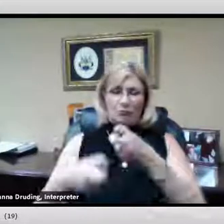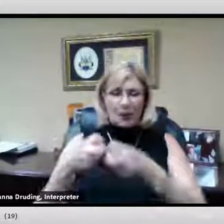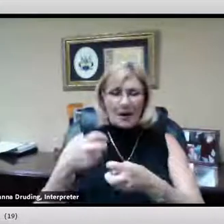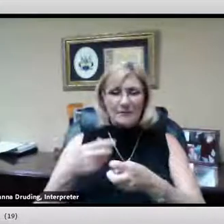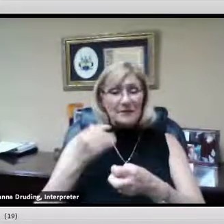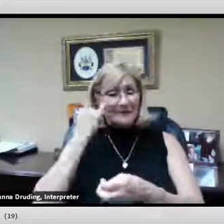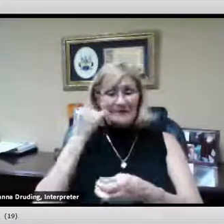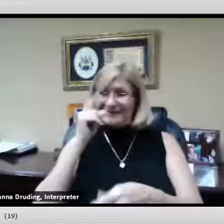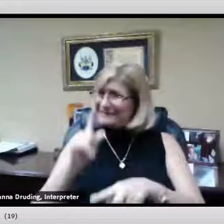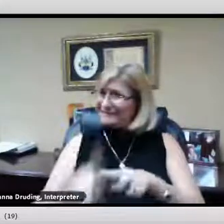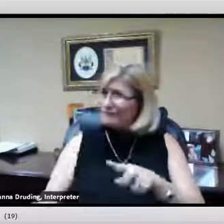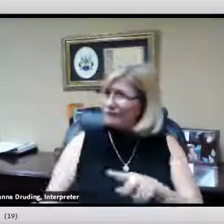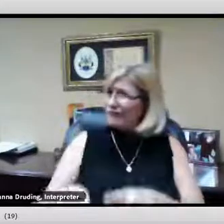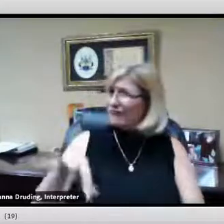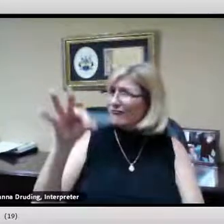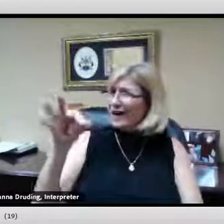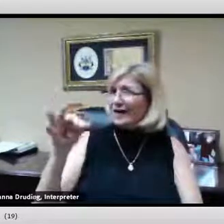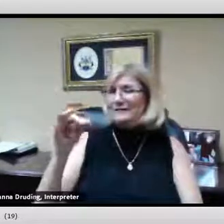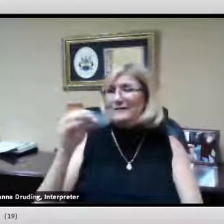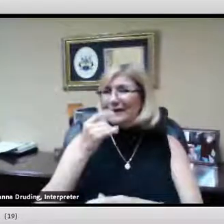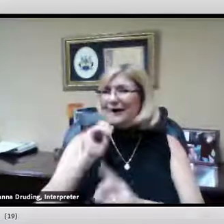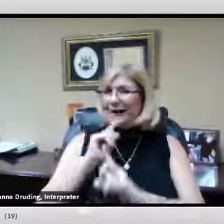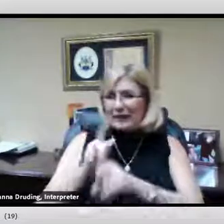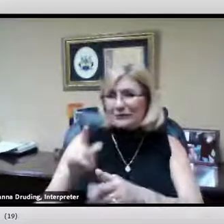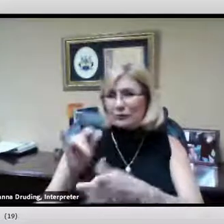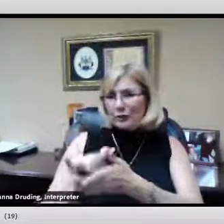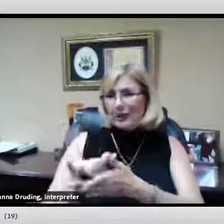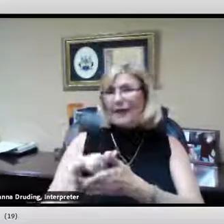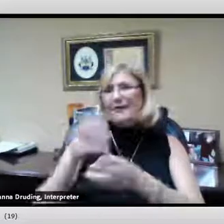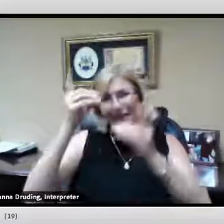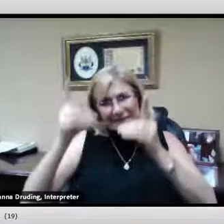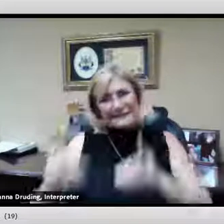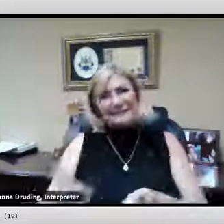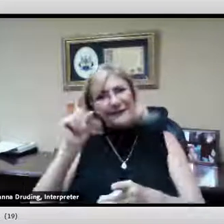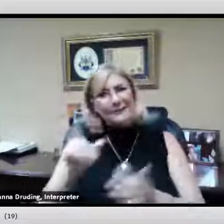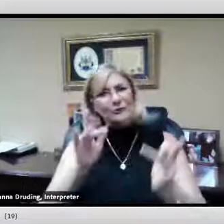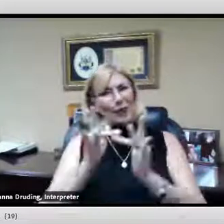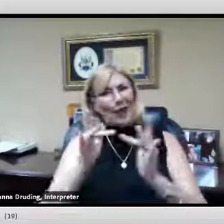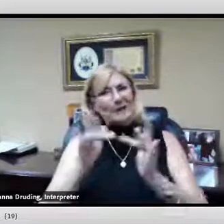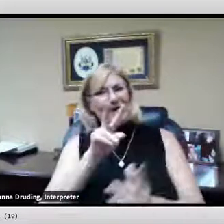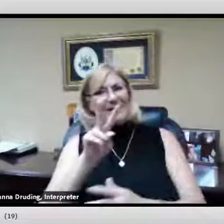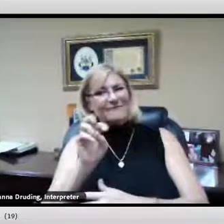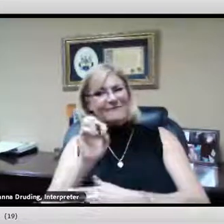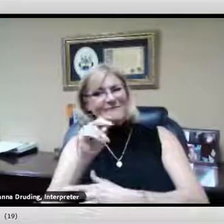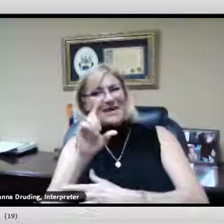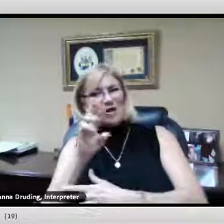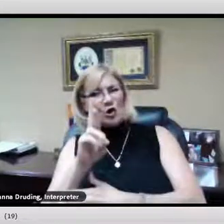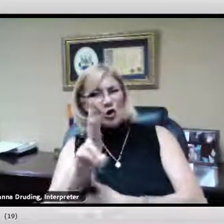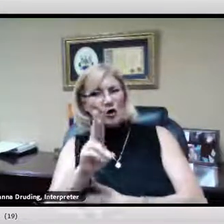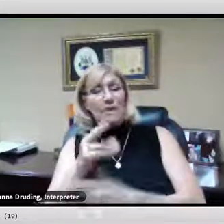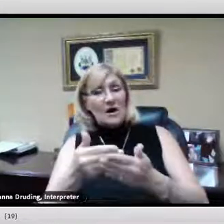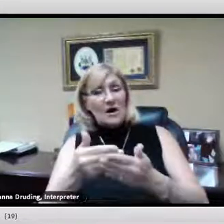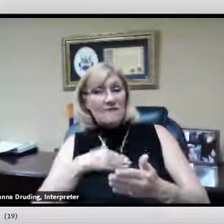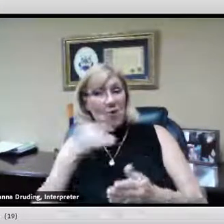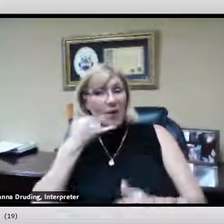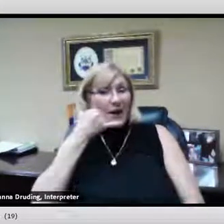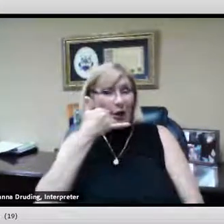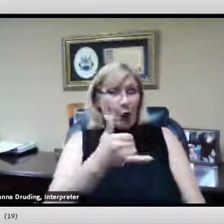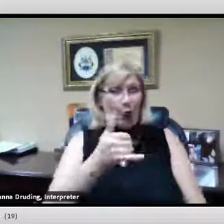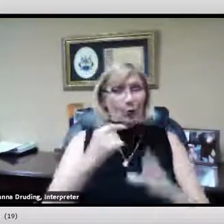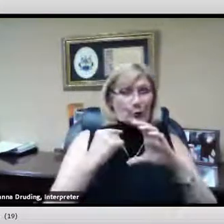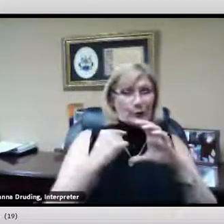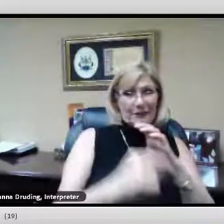don't find an answer there, I decide I have to contact the vendor. Before I call or before I start an email, I make sure that I